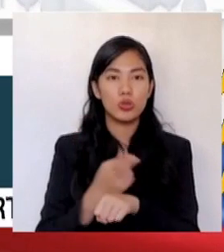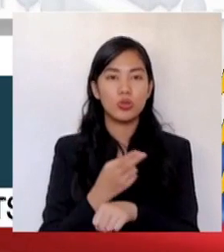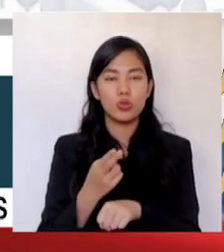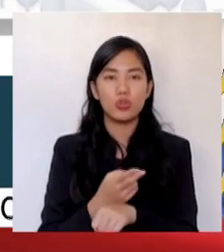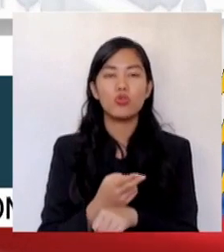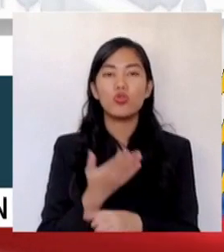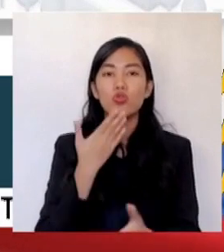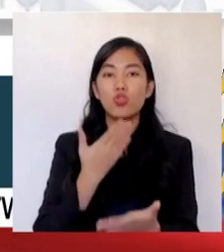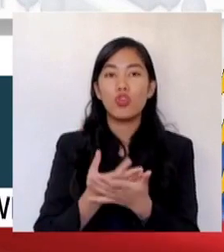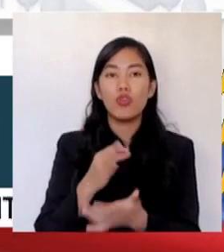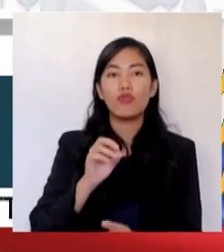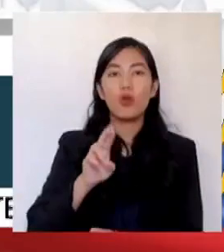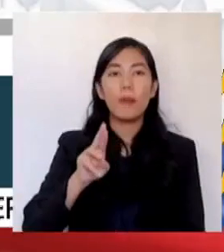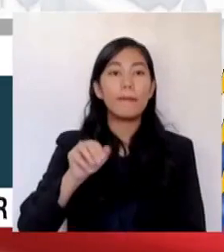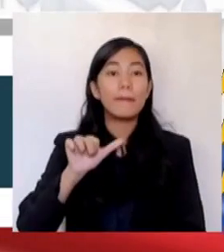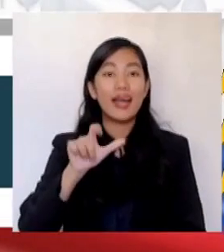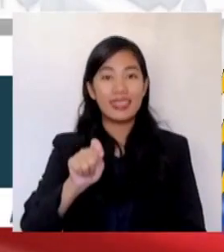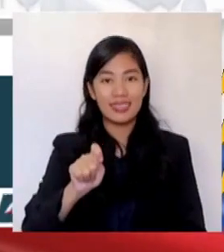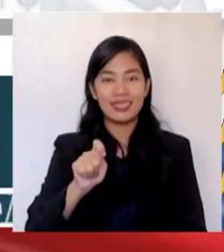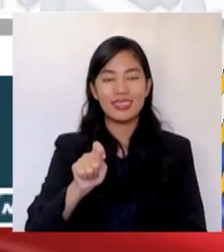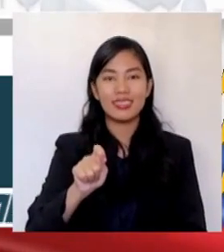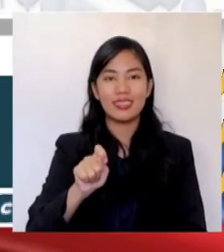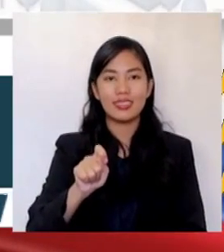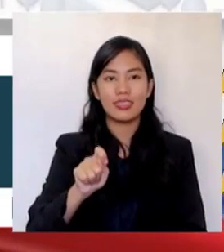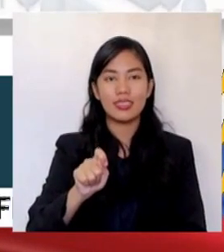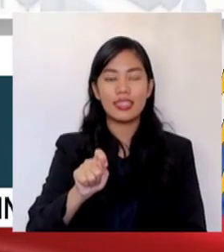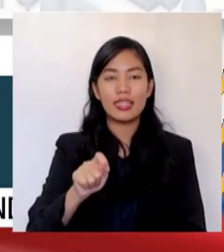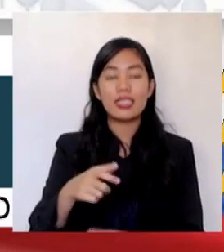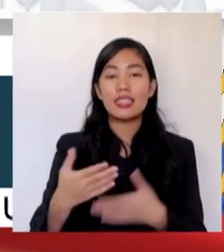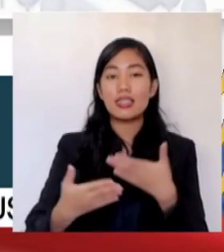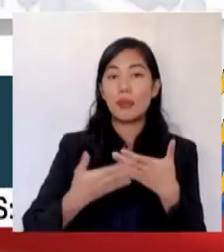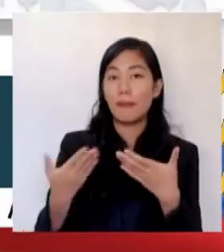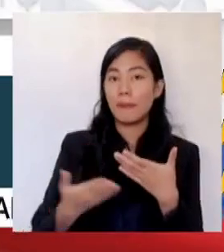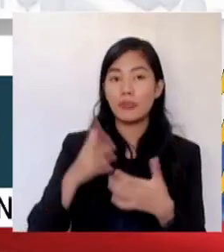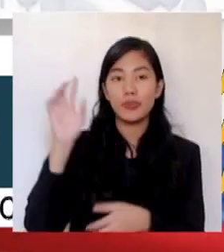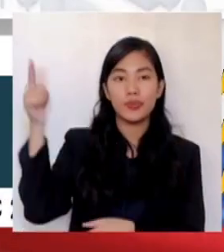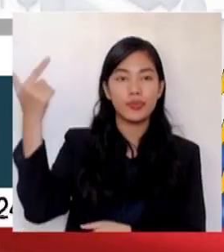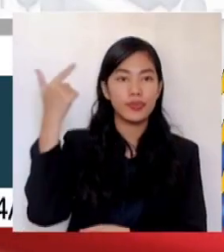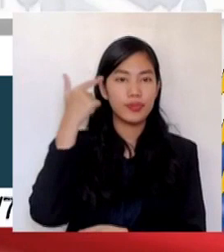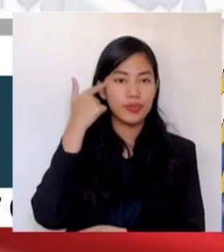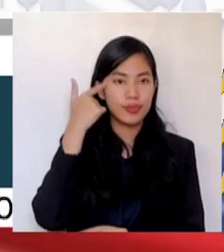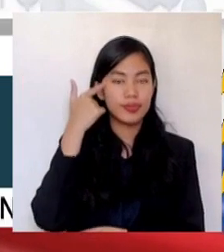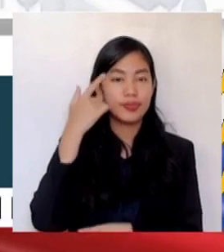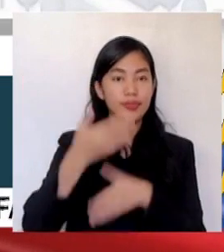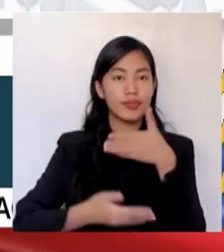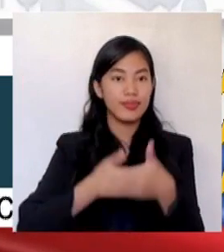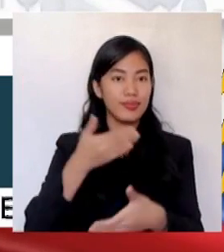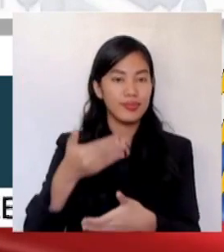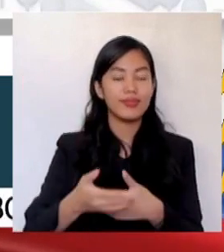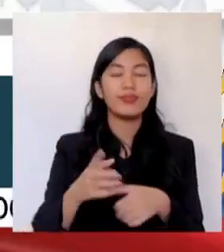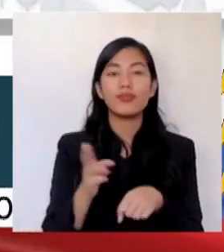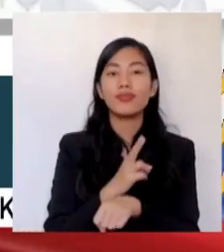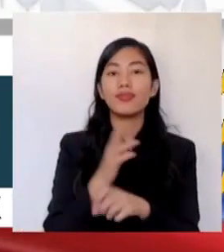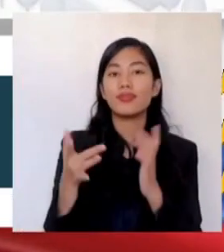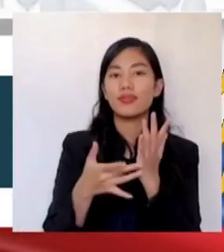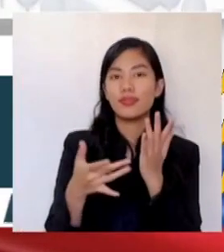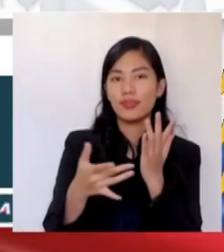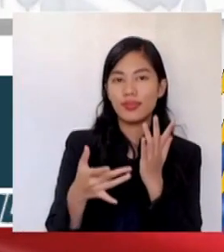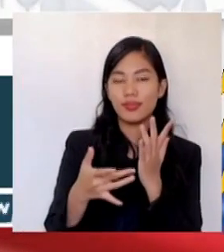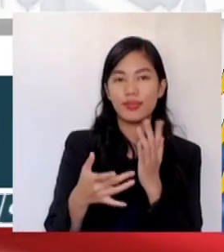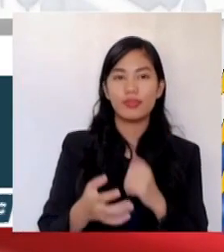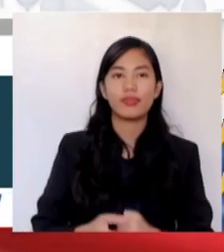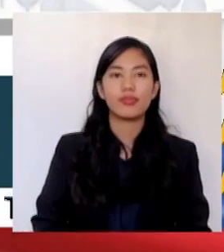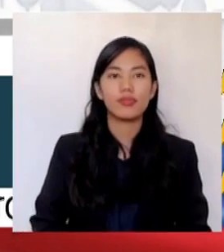will simplify government processes and do this through digital and automation, and review and amend